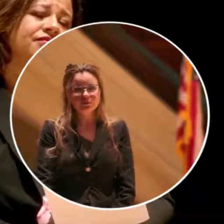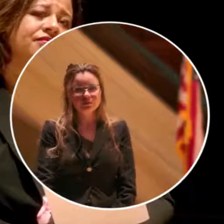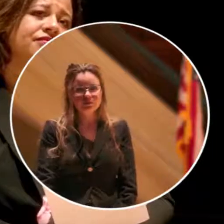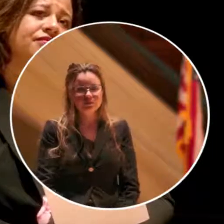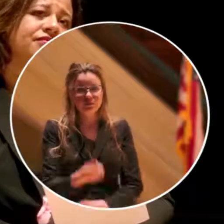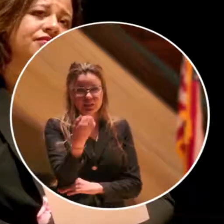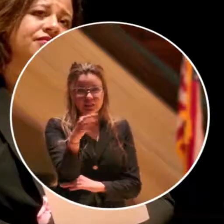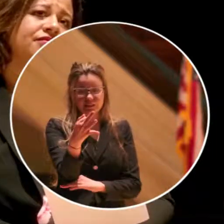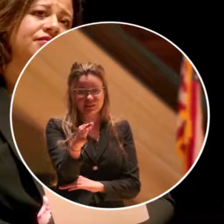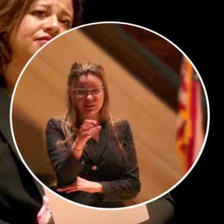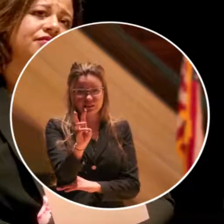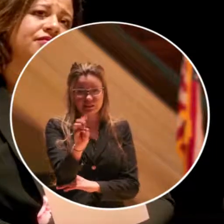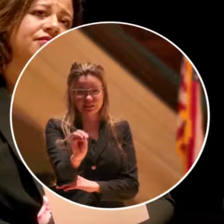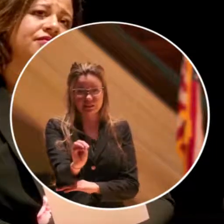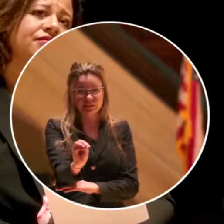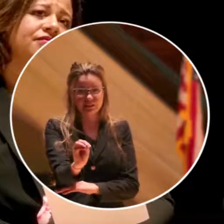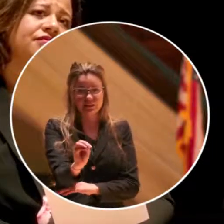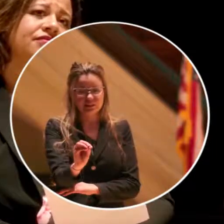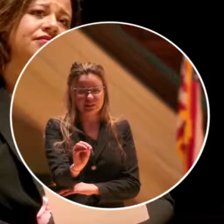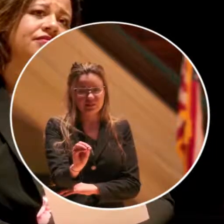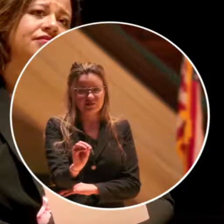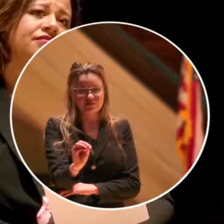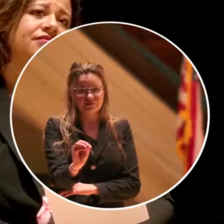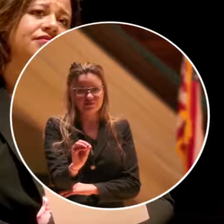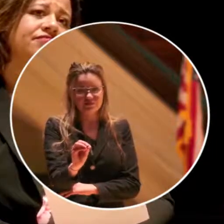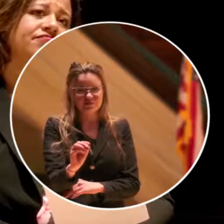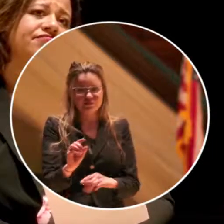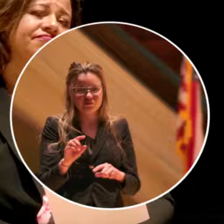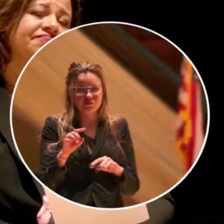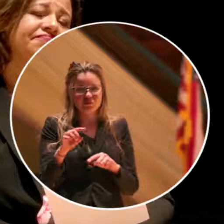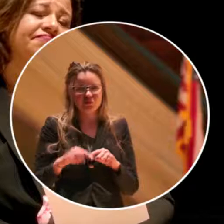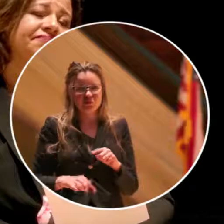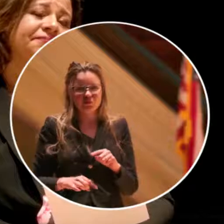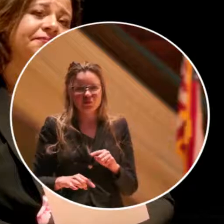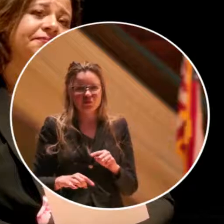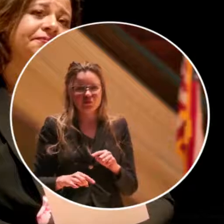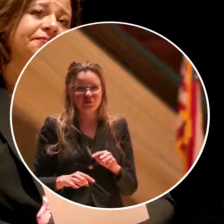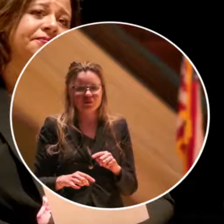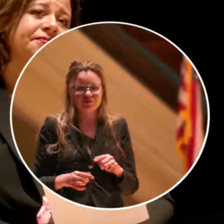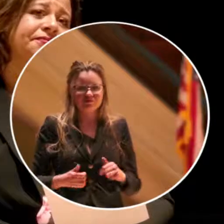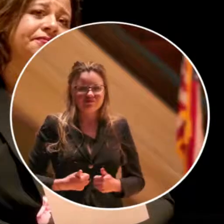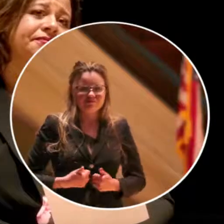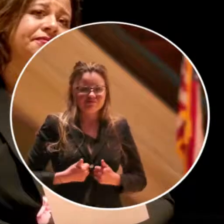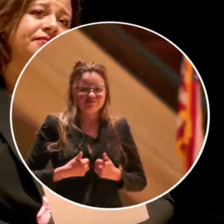In 1960, they simply couldn't keep her alive with her undeveloped lungs.